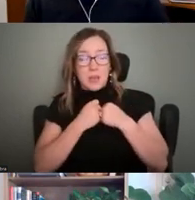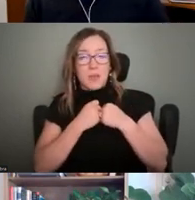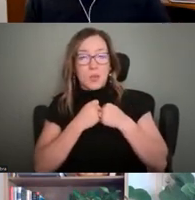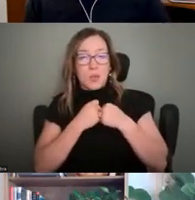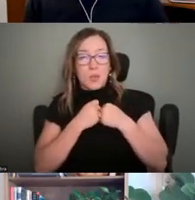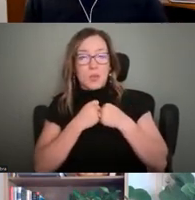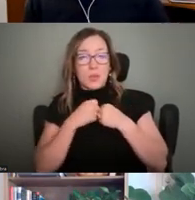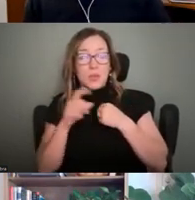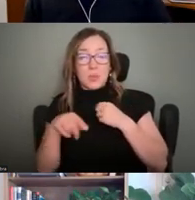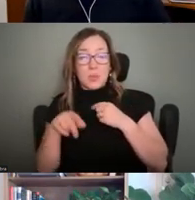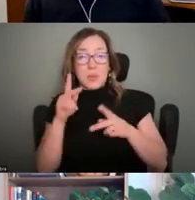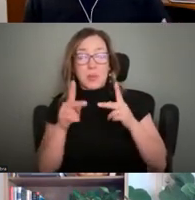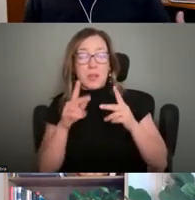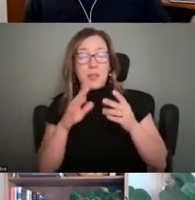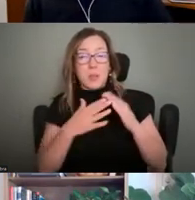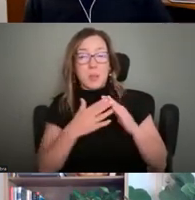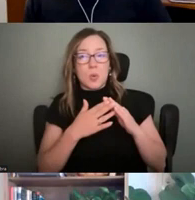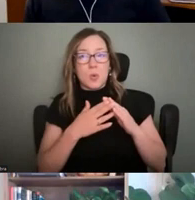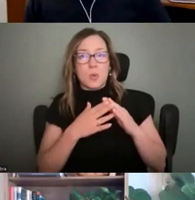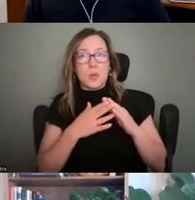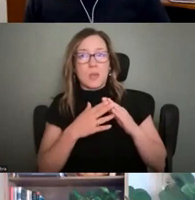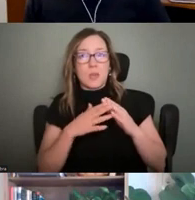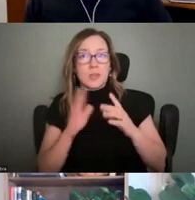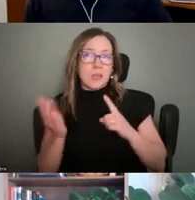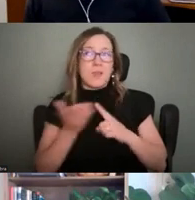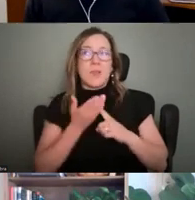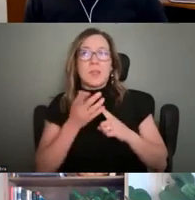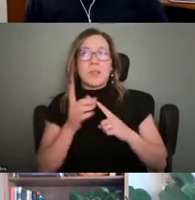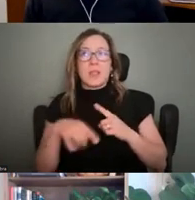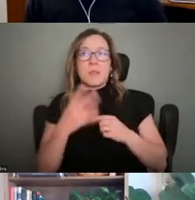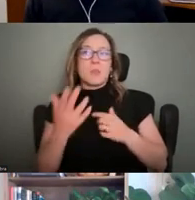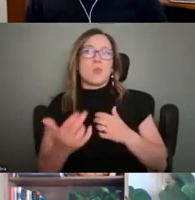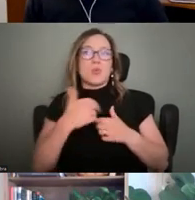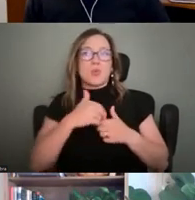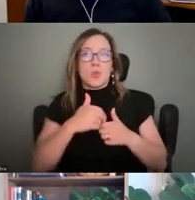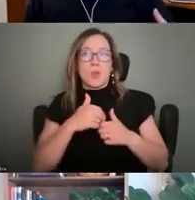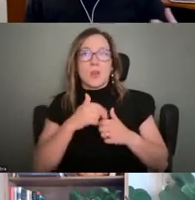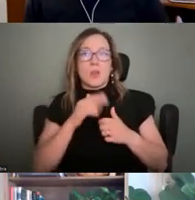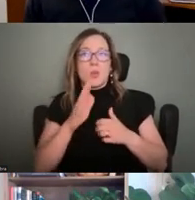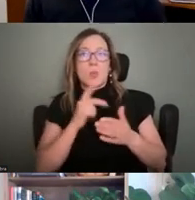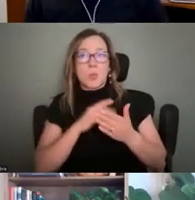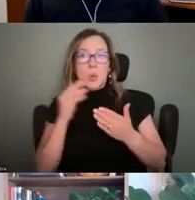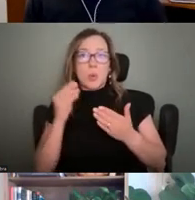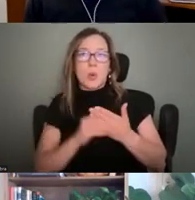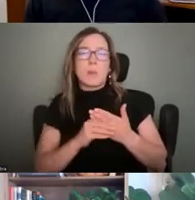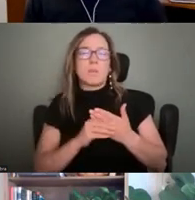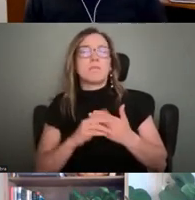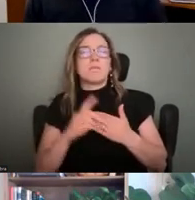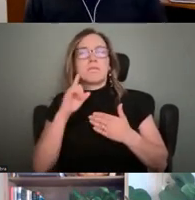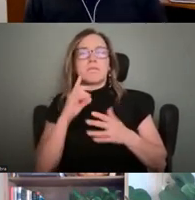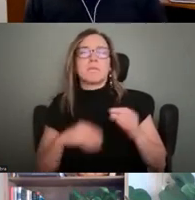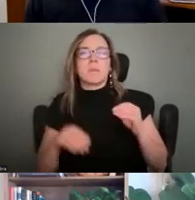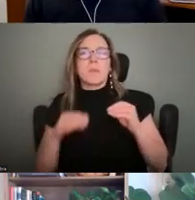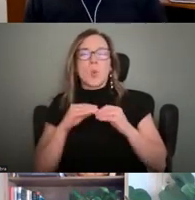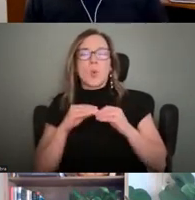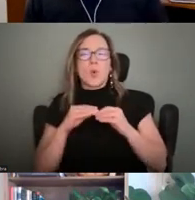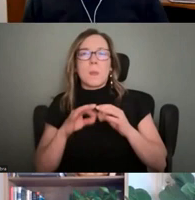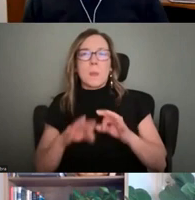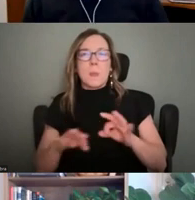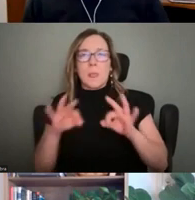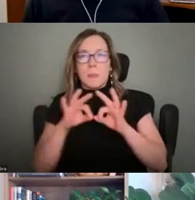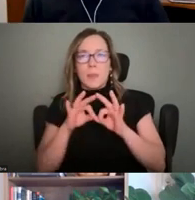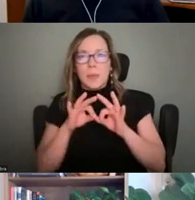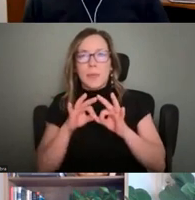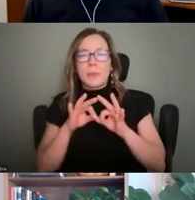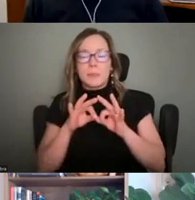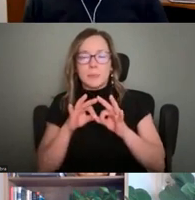community in terms of convincing them perhaps to join one of your programs. I think it's more important to, as I